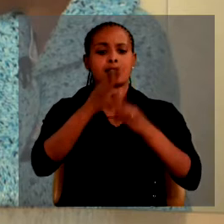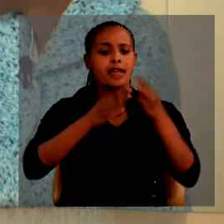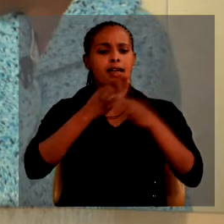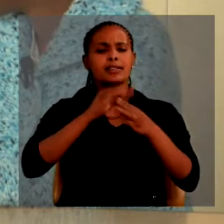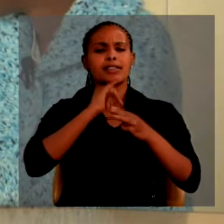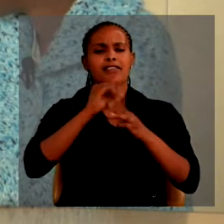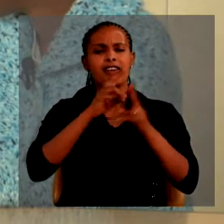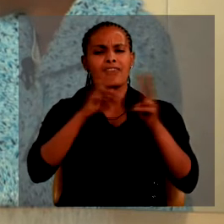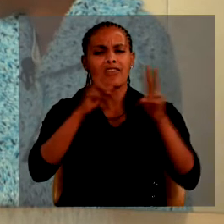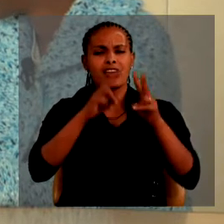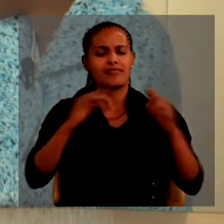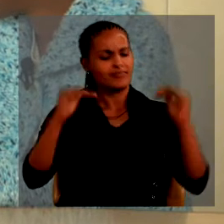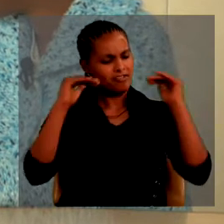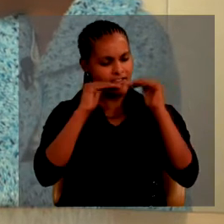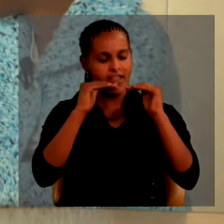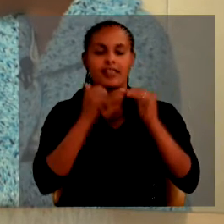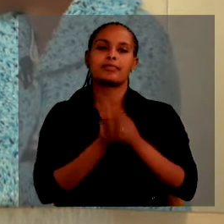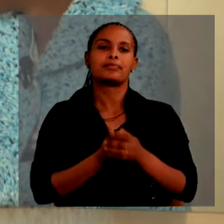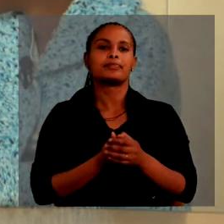very, very fair.